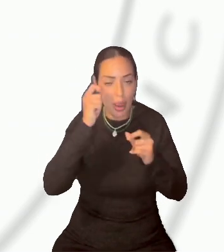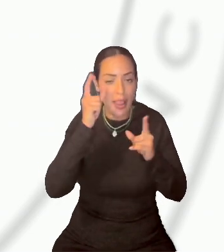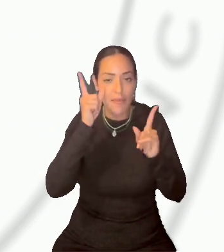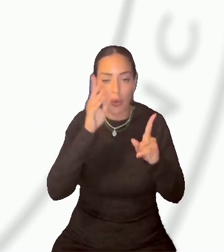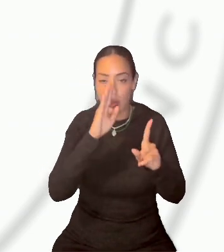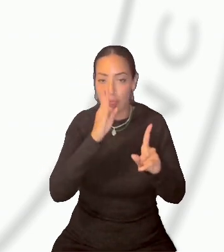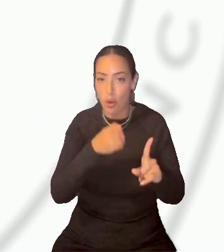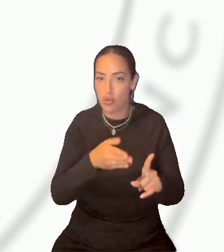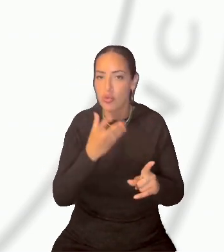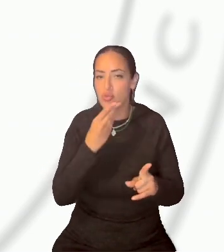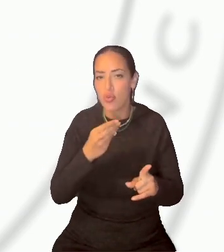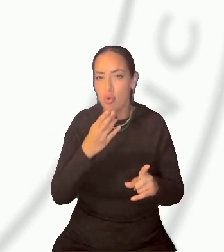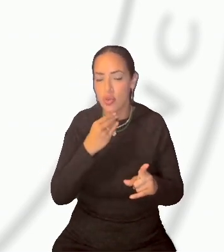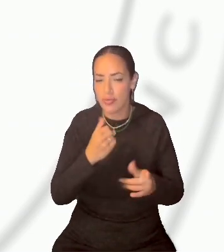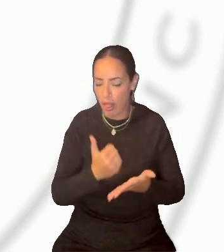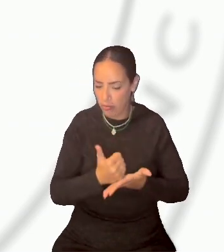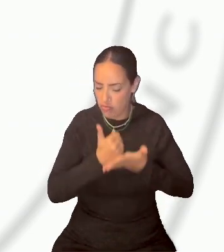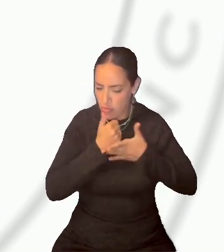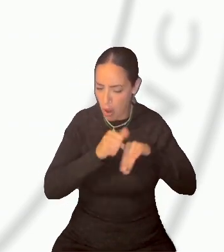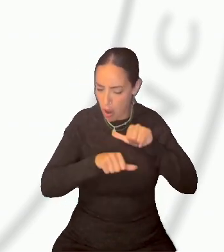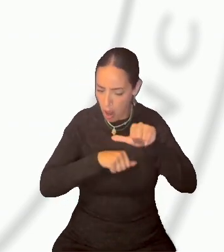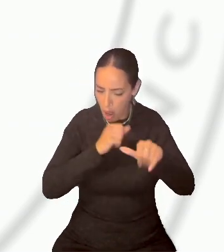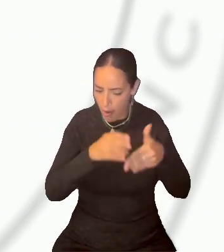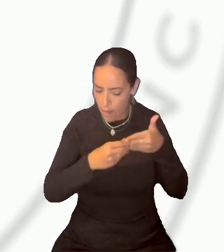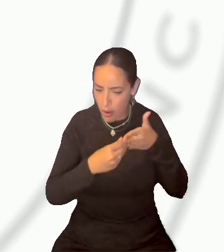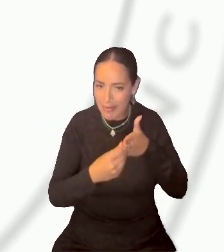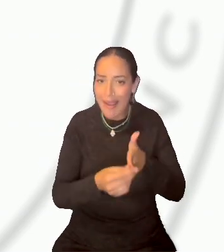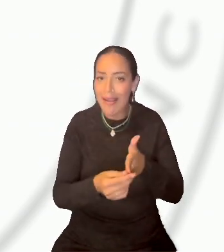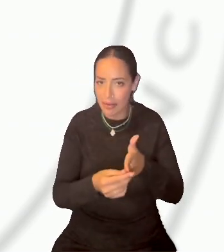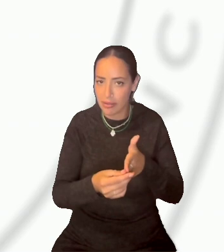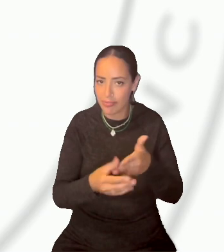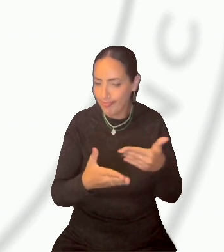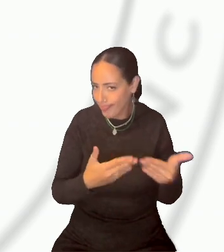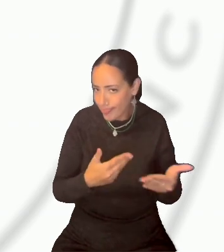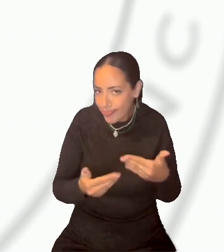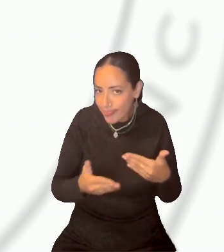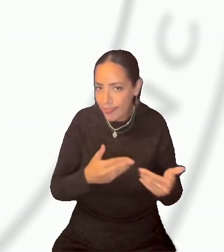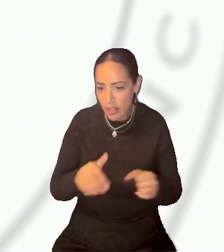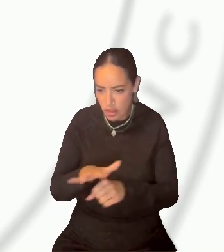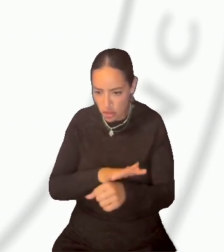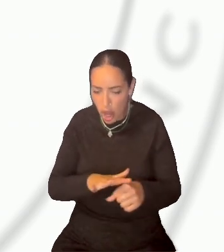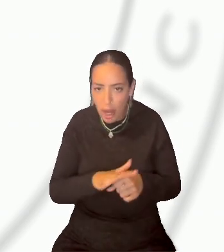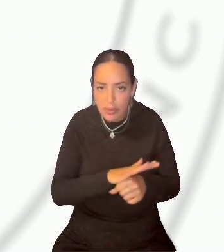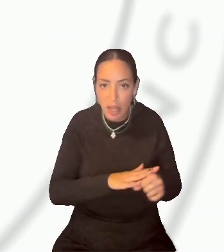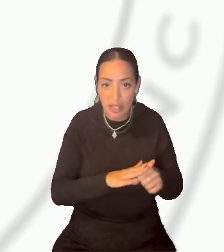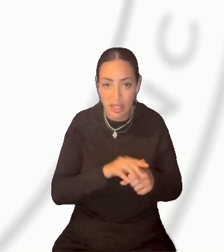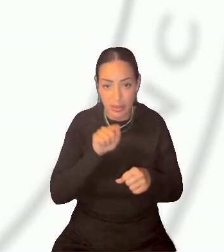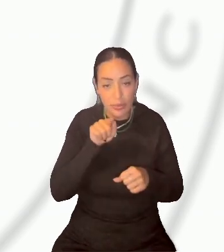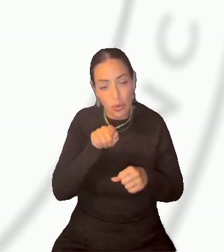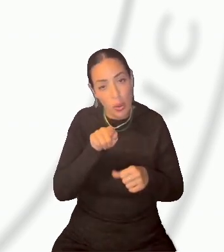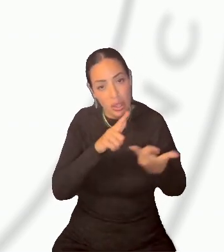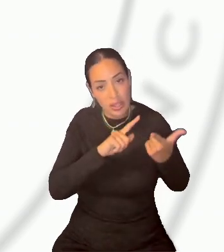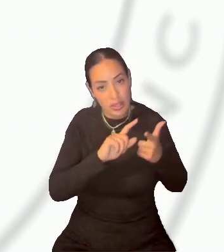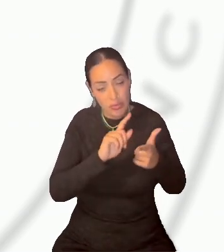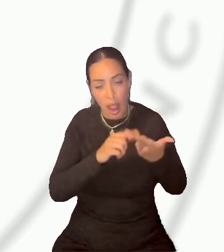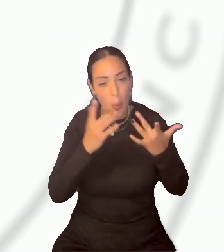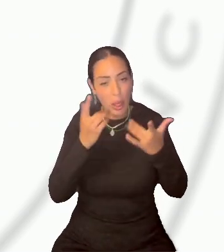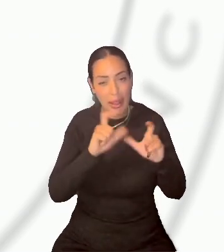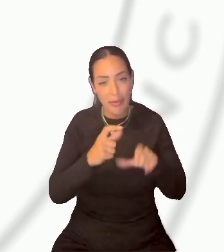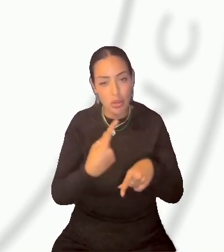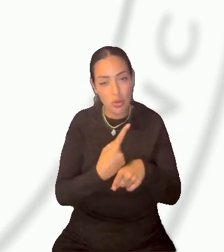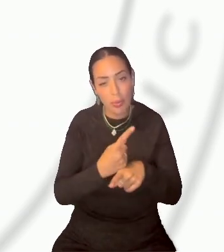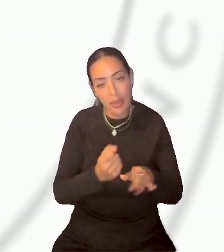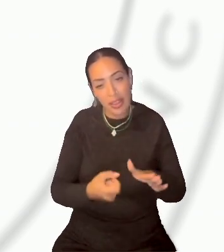create a useful framework to guide you, regardless of the circumstances, and so these aspects will continue to be highlighted during this